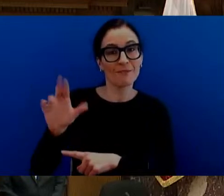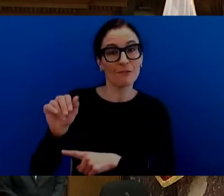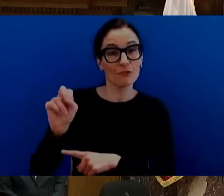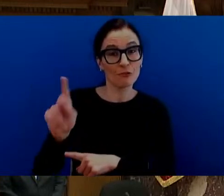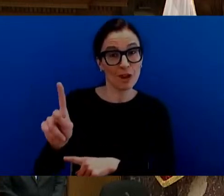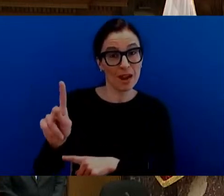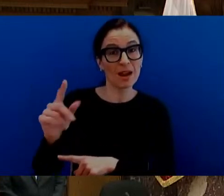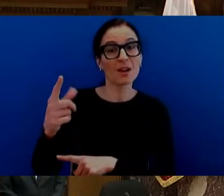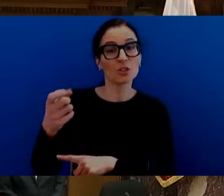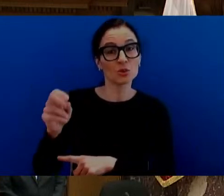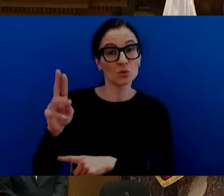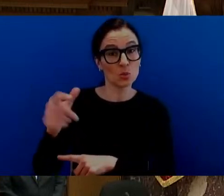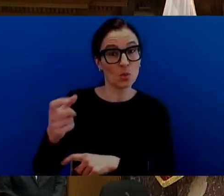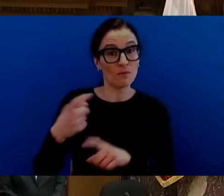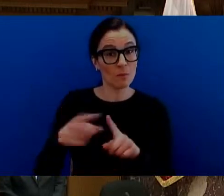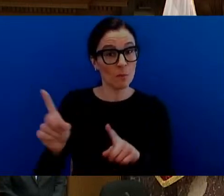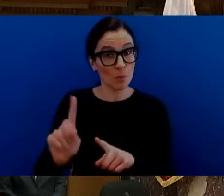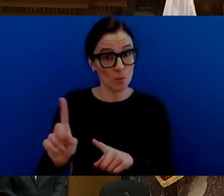today.